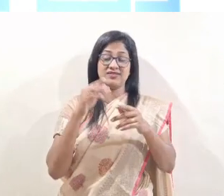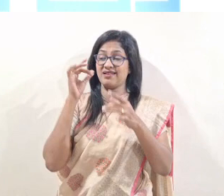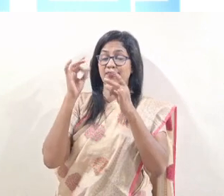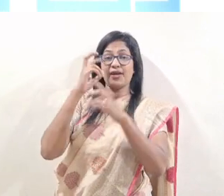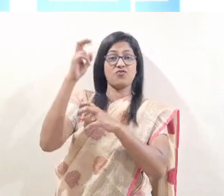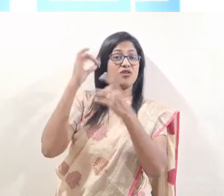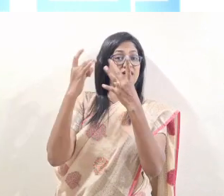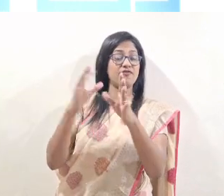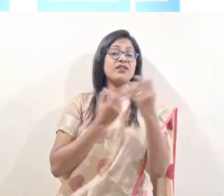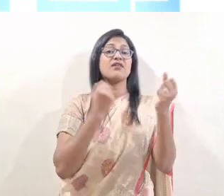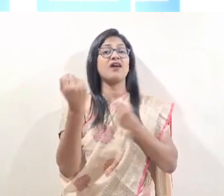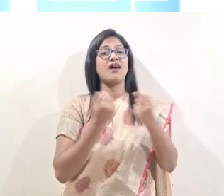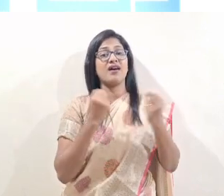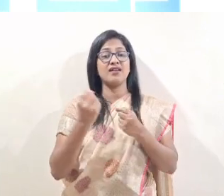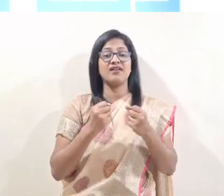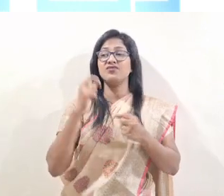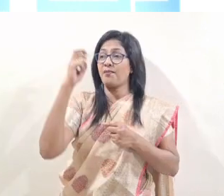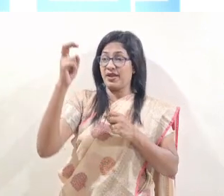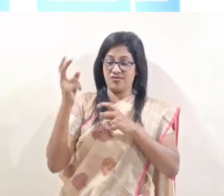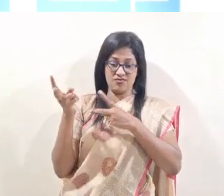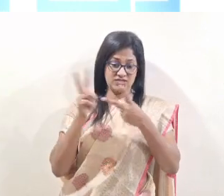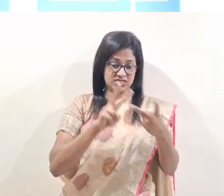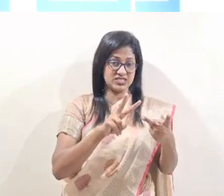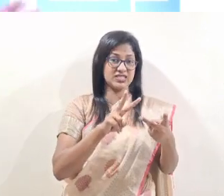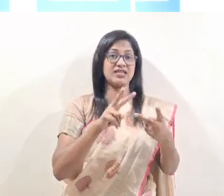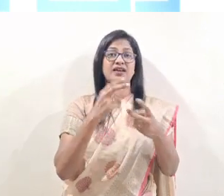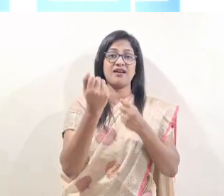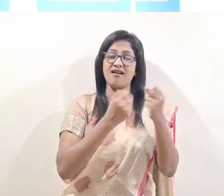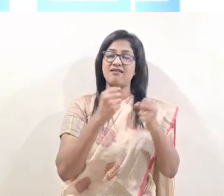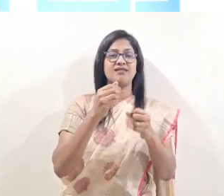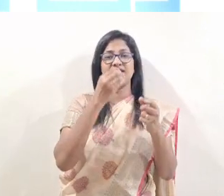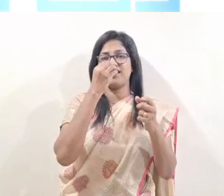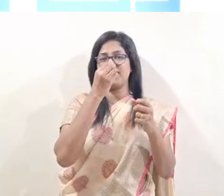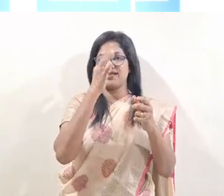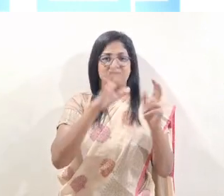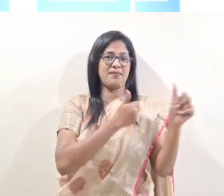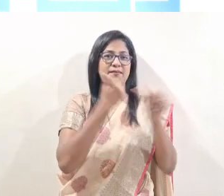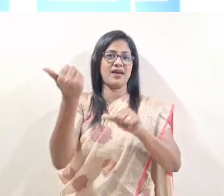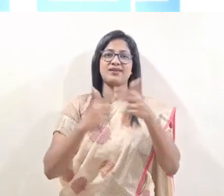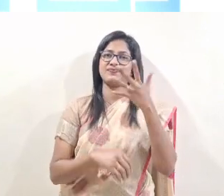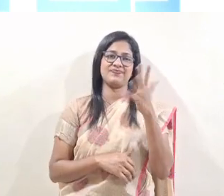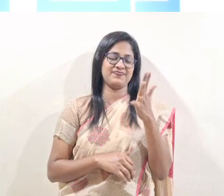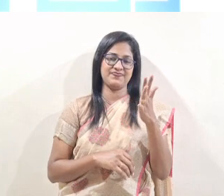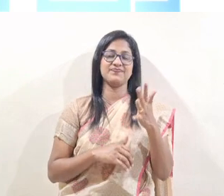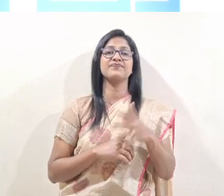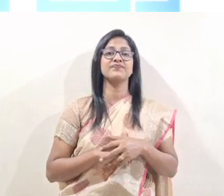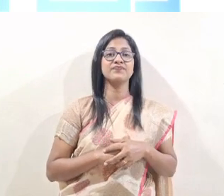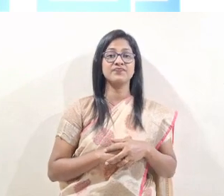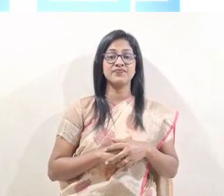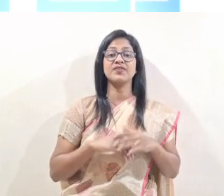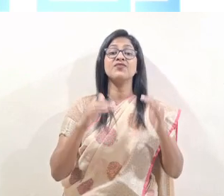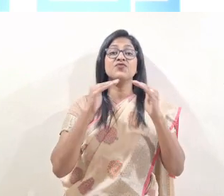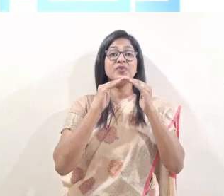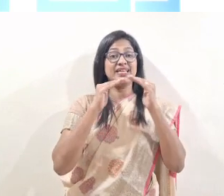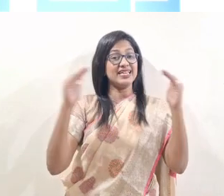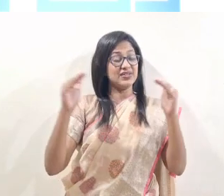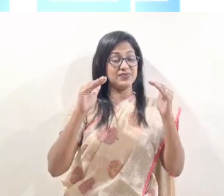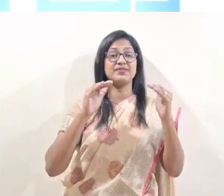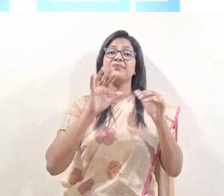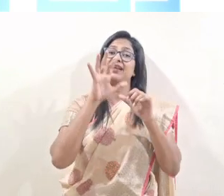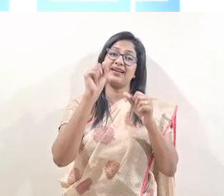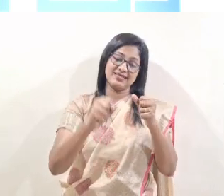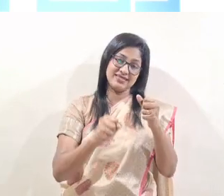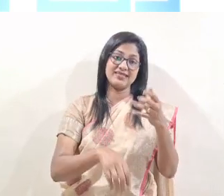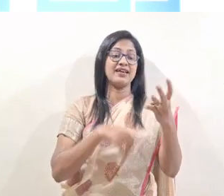cars, and then, once you shift from metro to car, it's not easy to come back. So so equitable access is